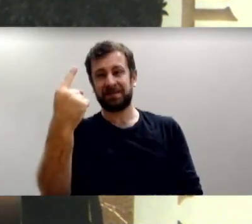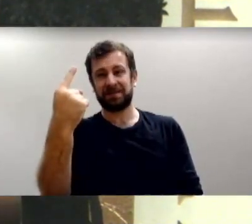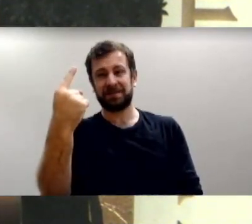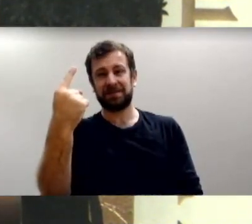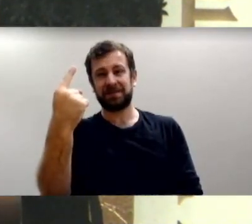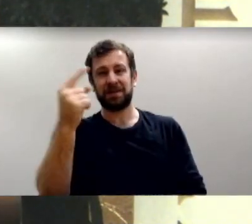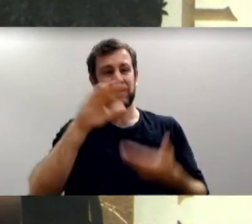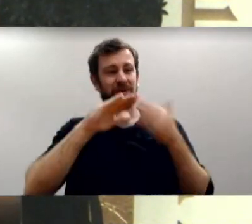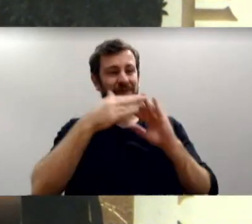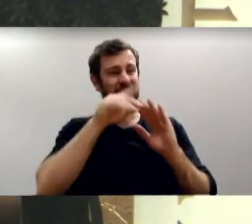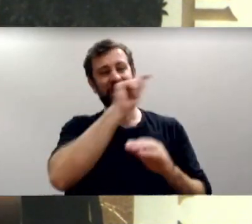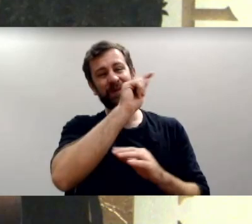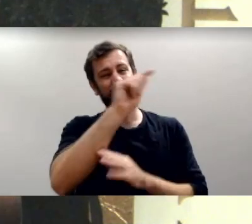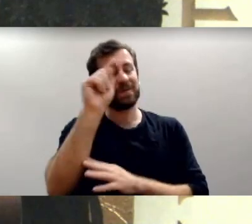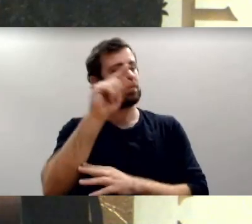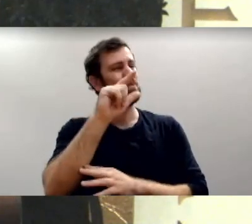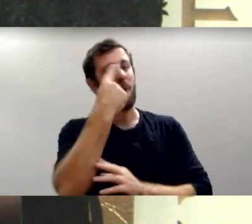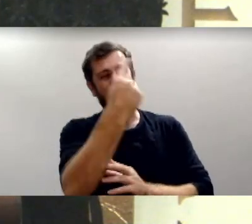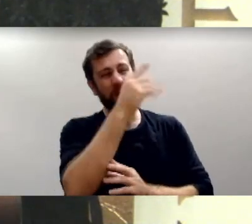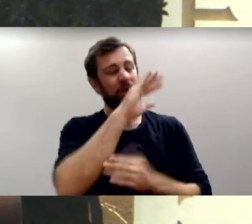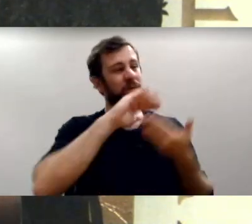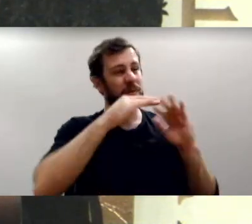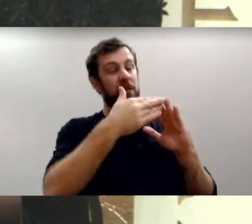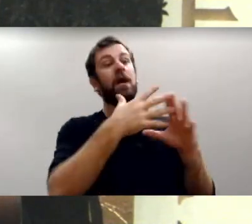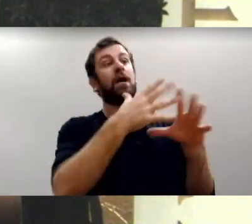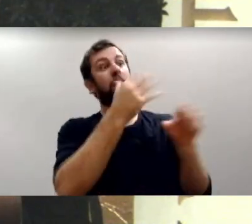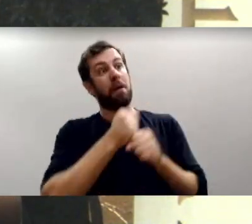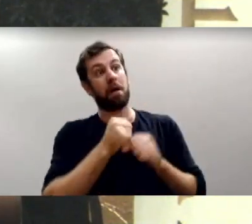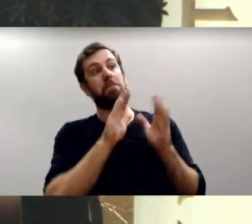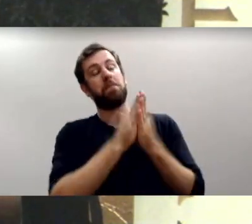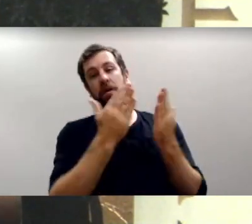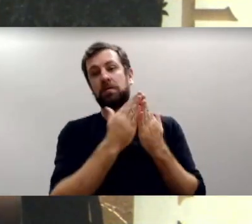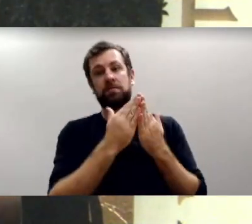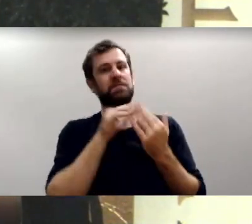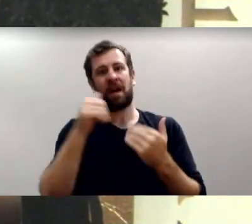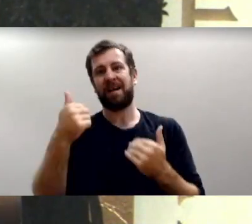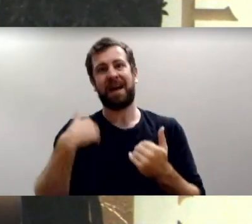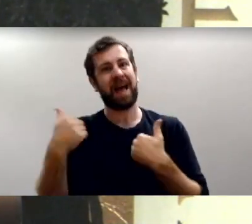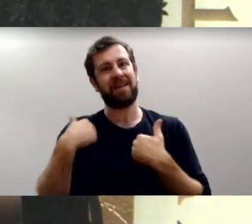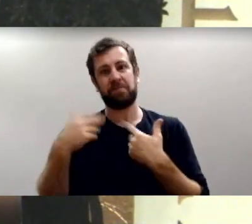community which received a book without a nabi.